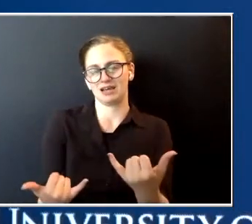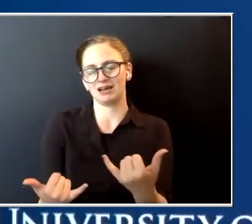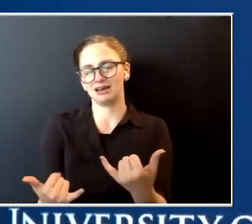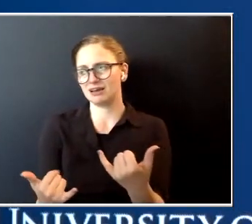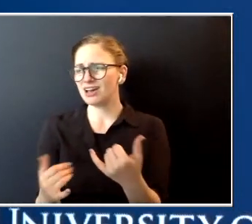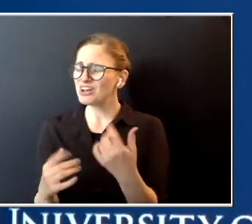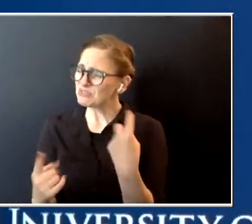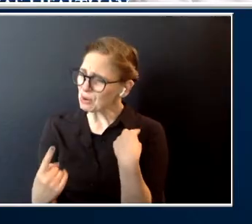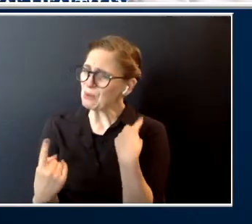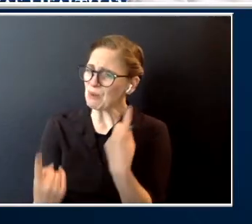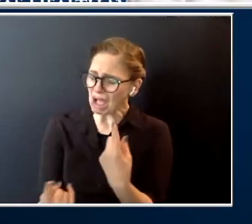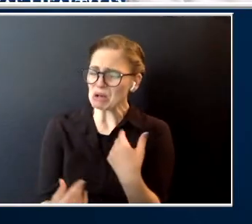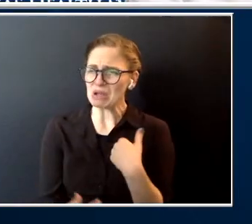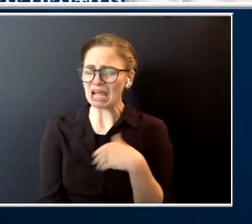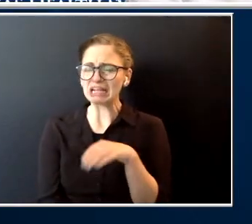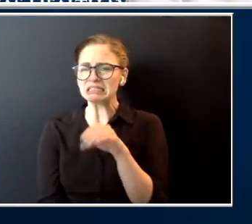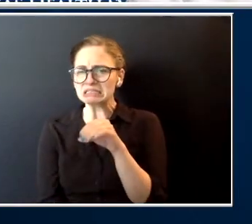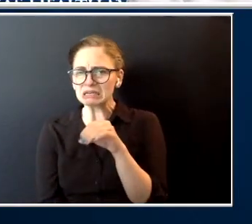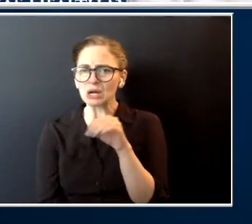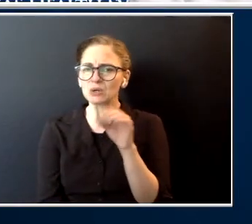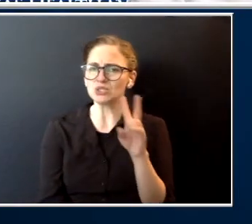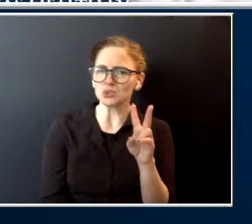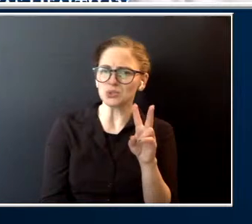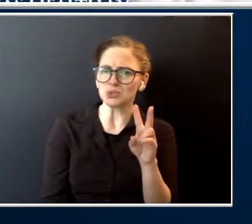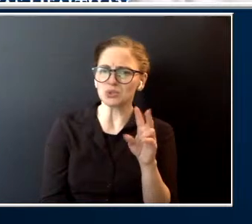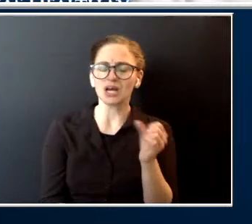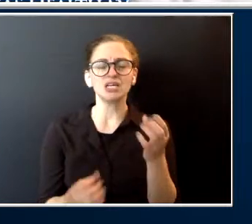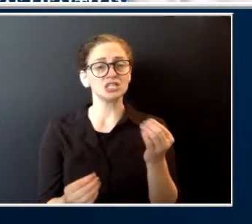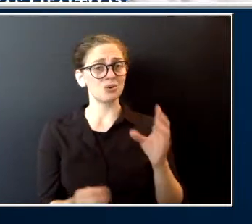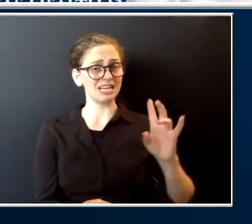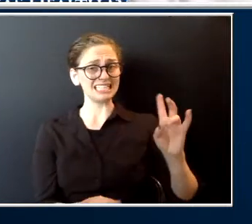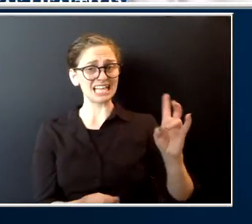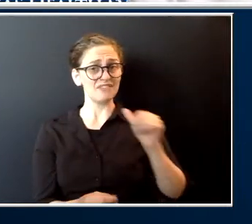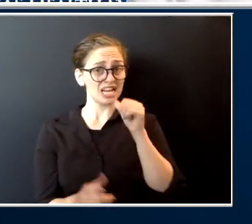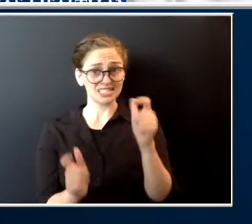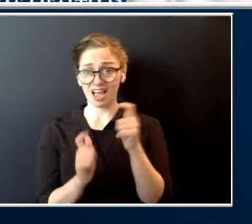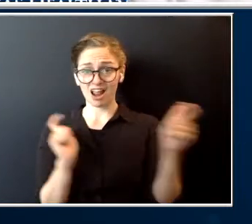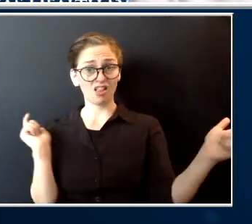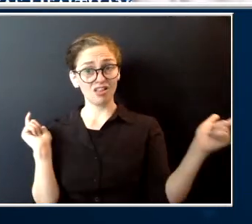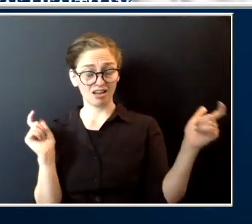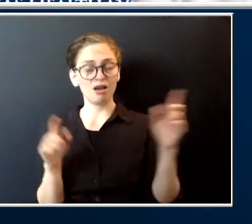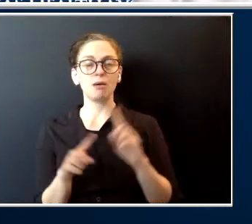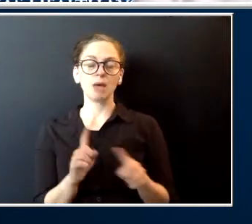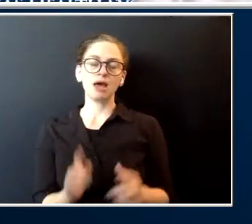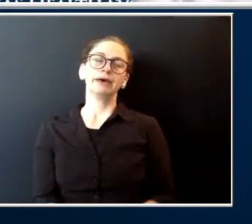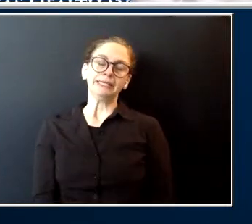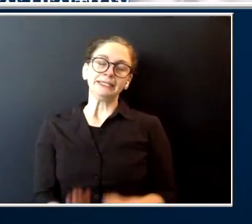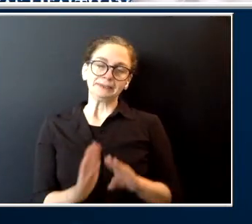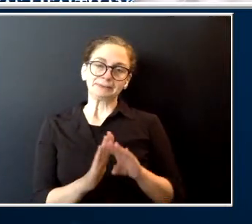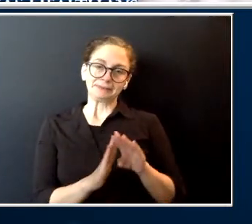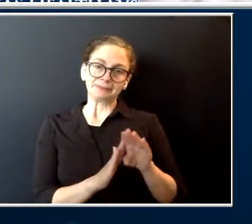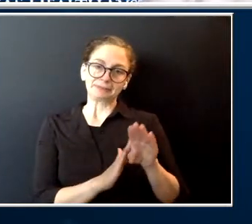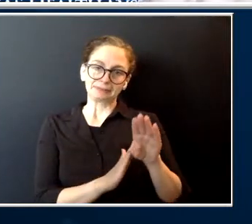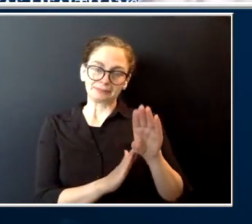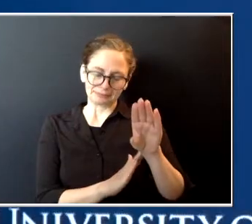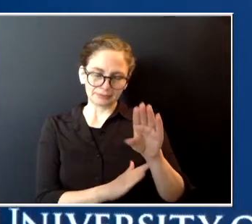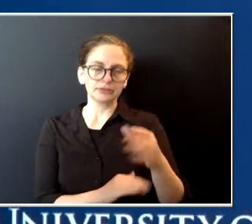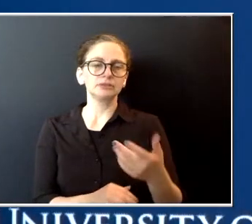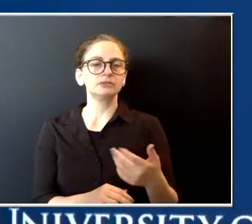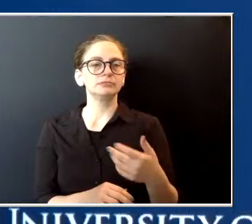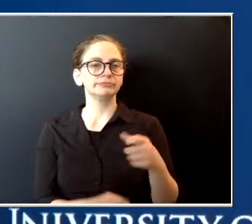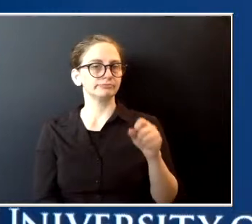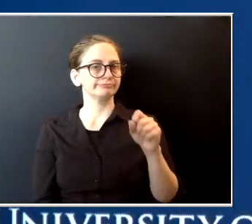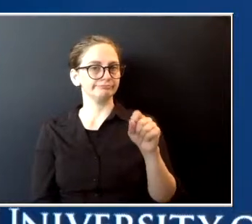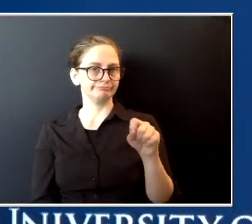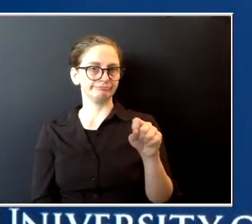big number, but it's trended up a little, I think. Yeah, which is typical what we're seeing across the country. Yeah, and hopefully we can keep those